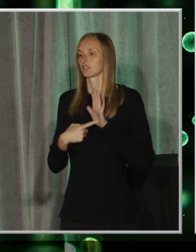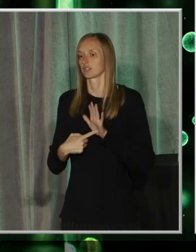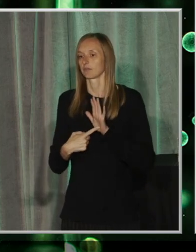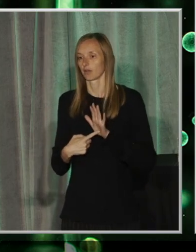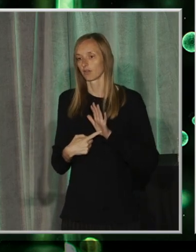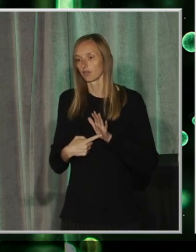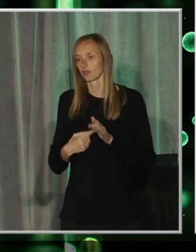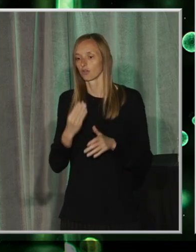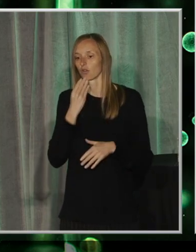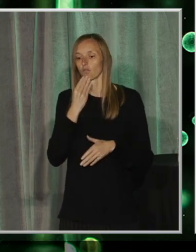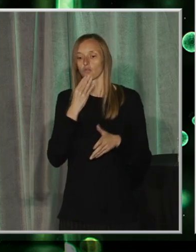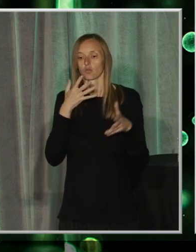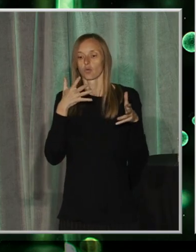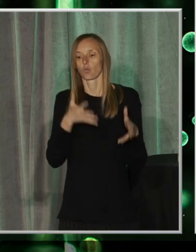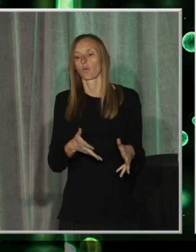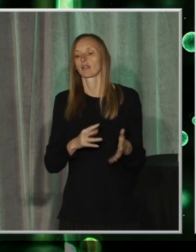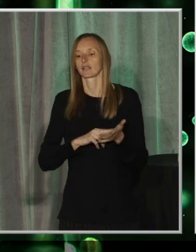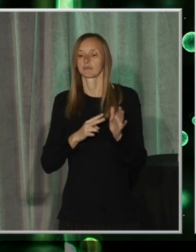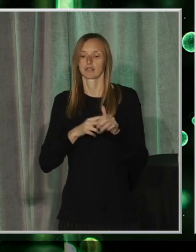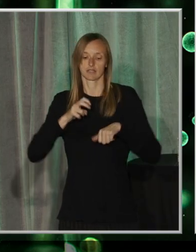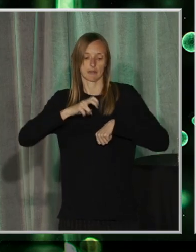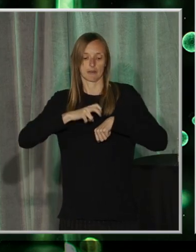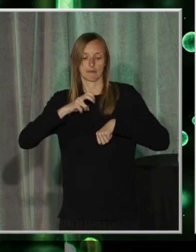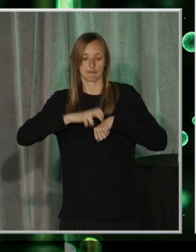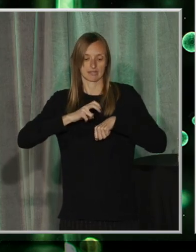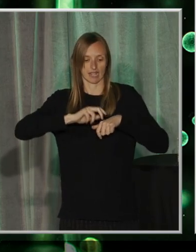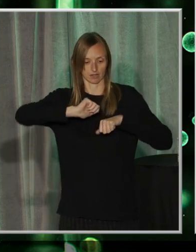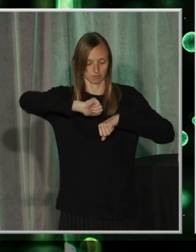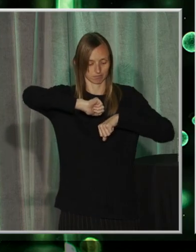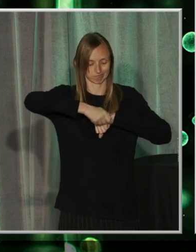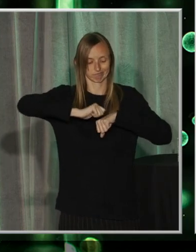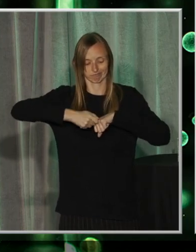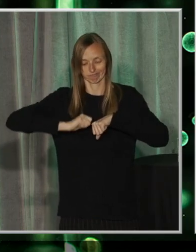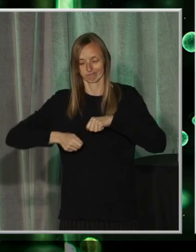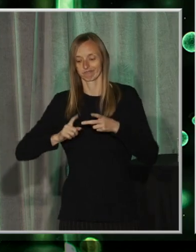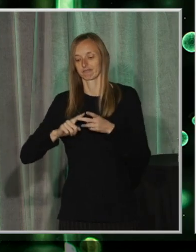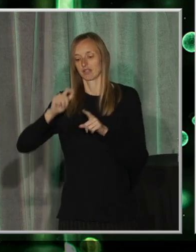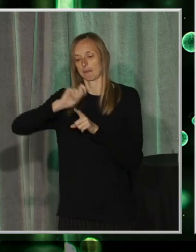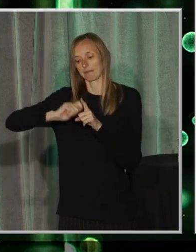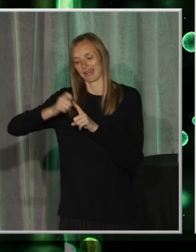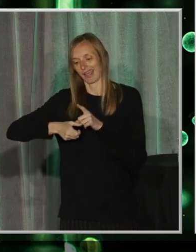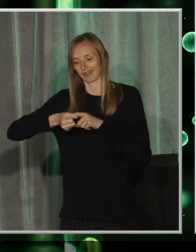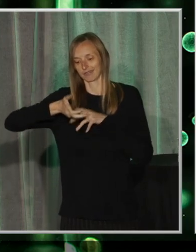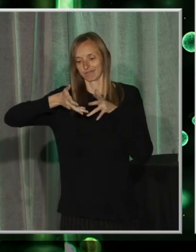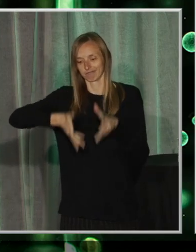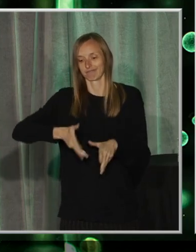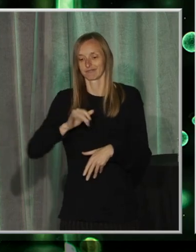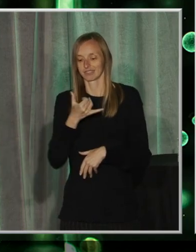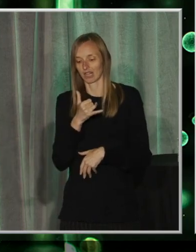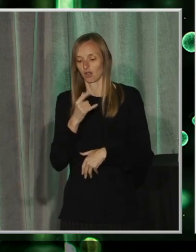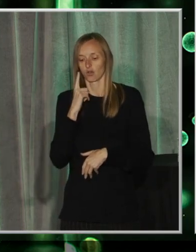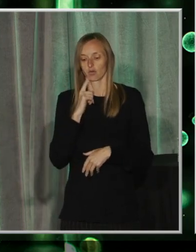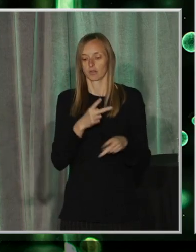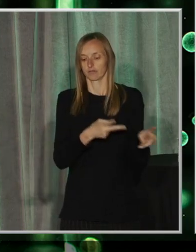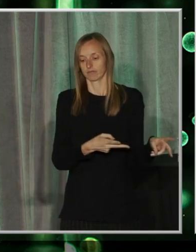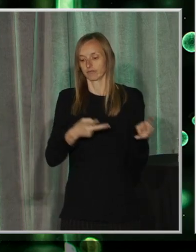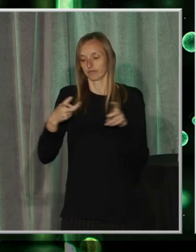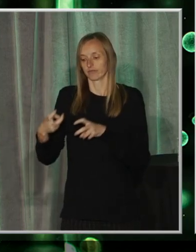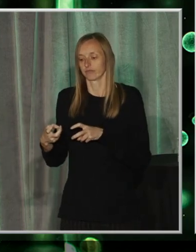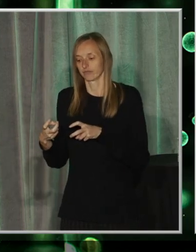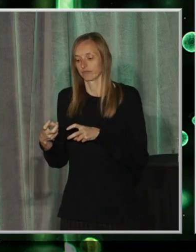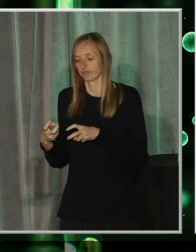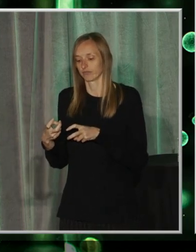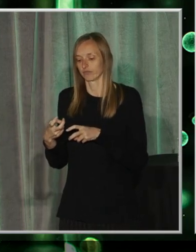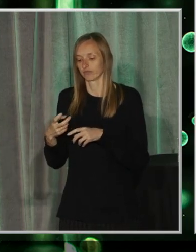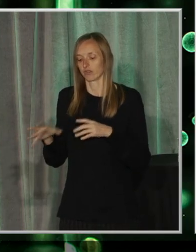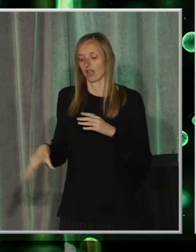by food waste, I mean potato peels, banana peels, and then we'll extract starch from them by the use of,